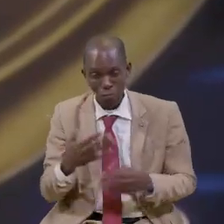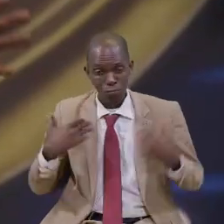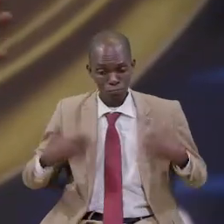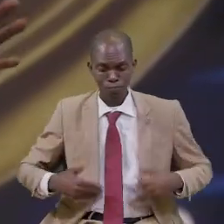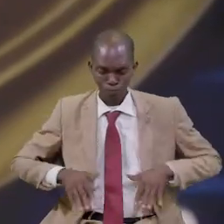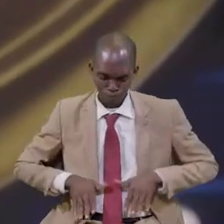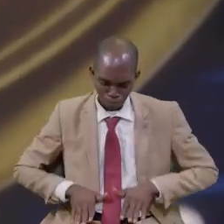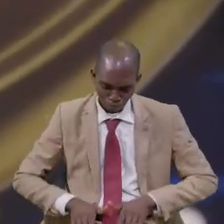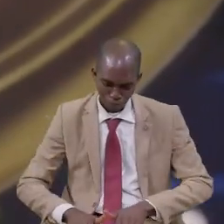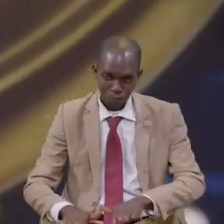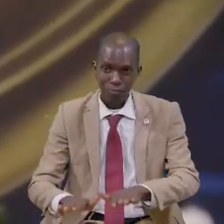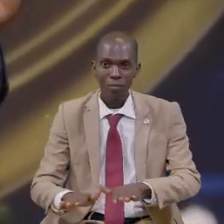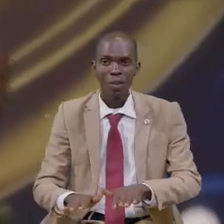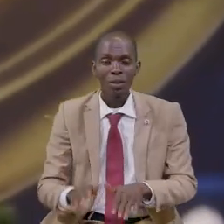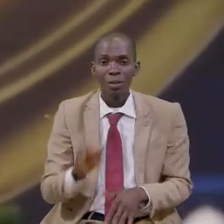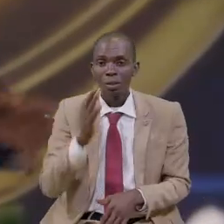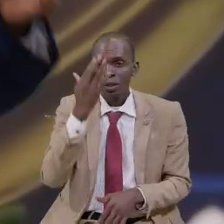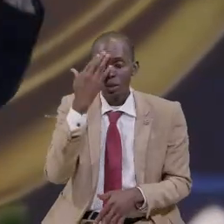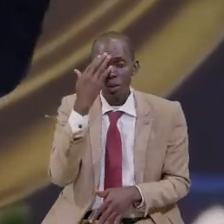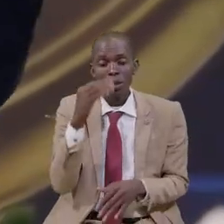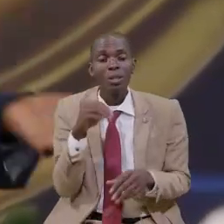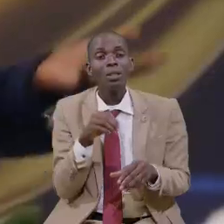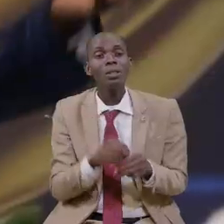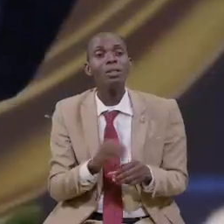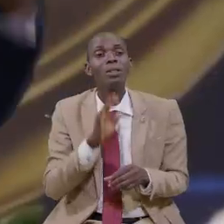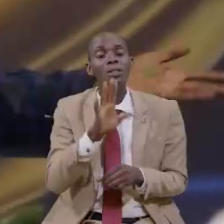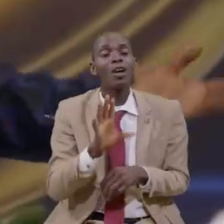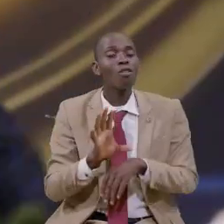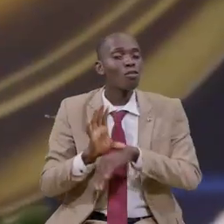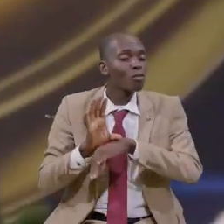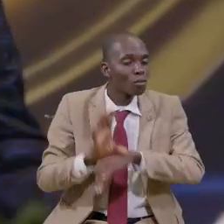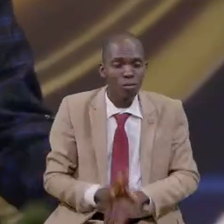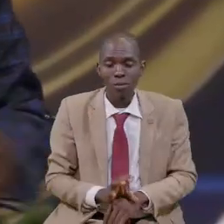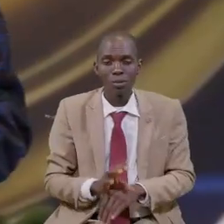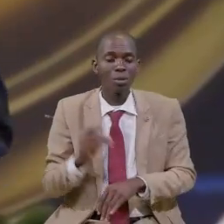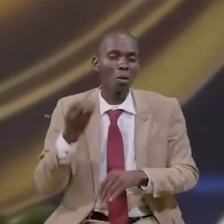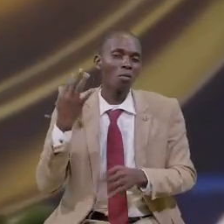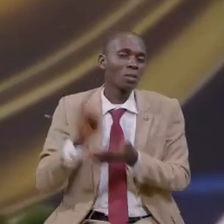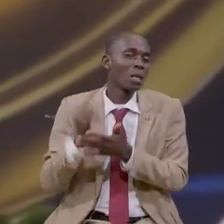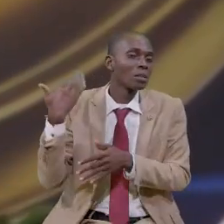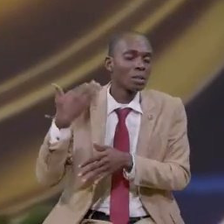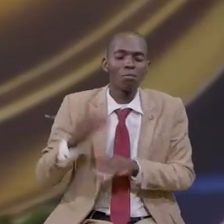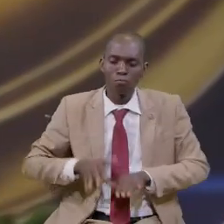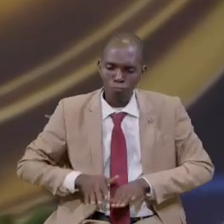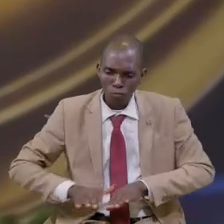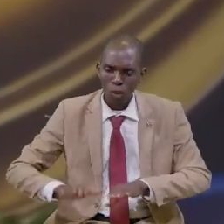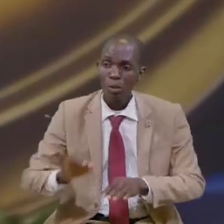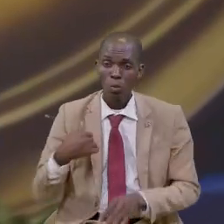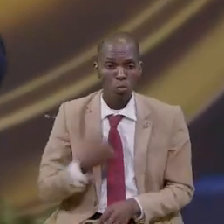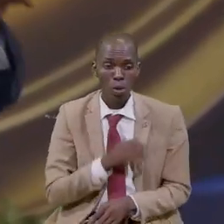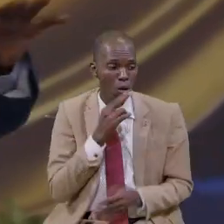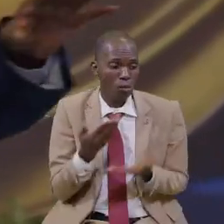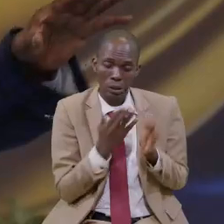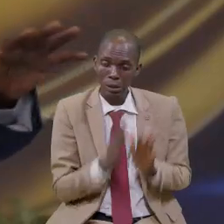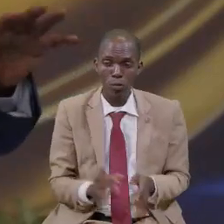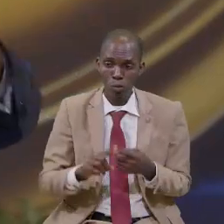their culture, whatever they did, to know that we are your subjects. That's what they did. He